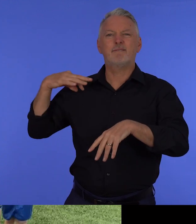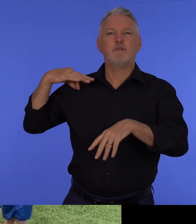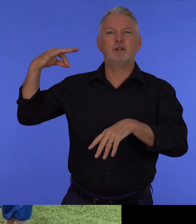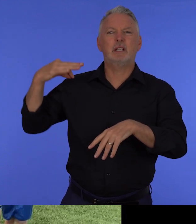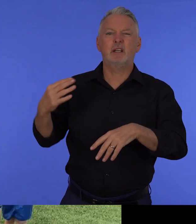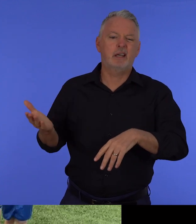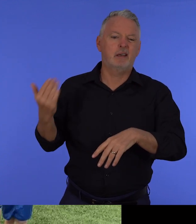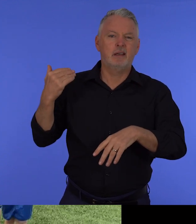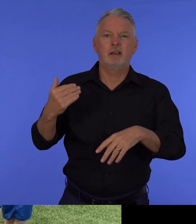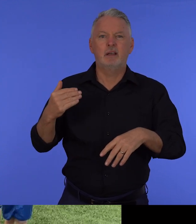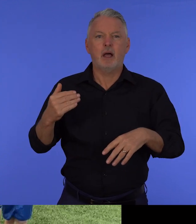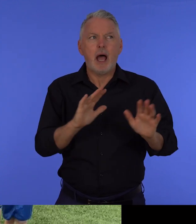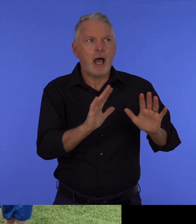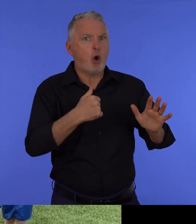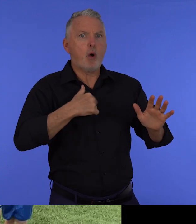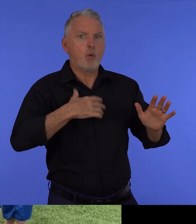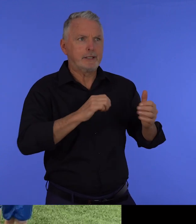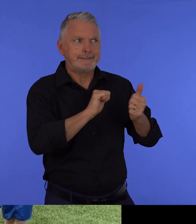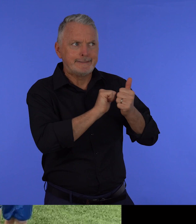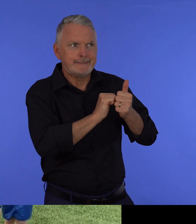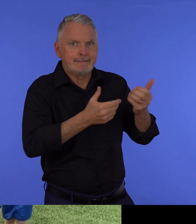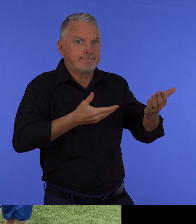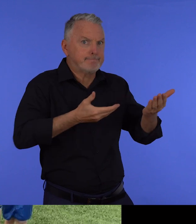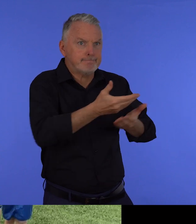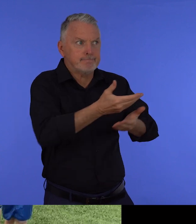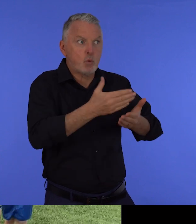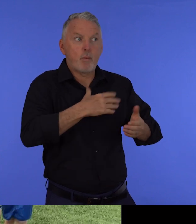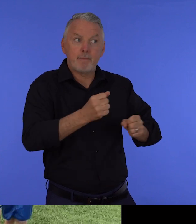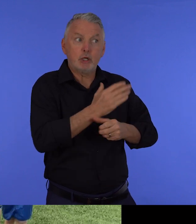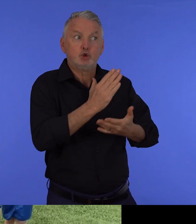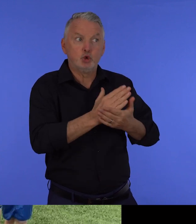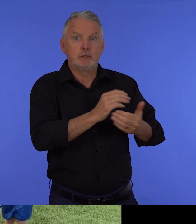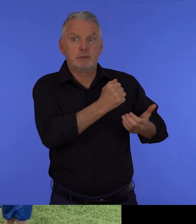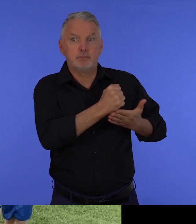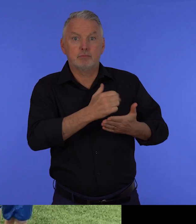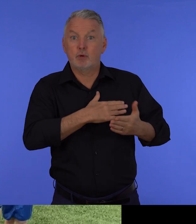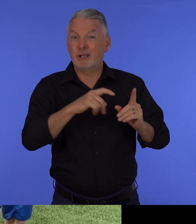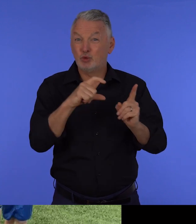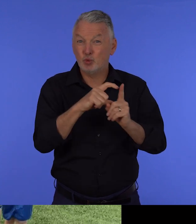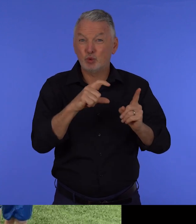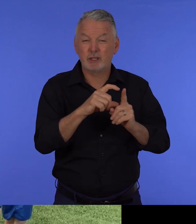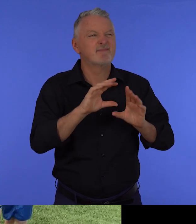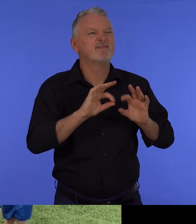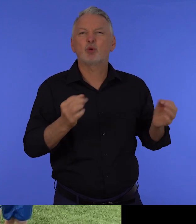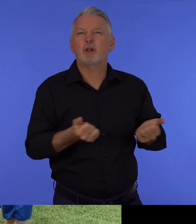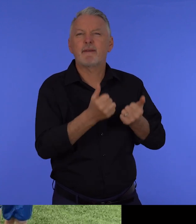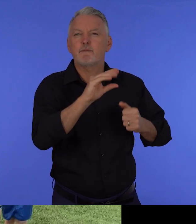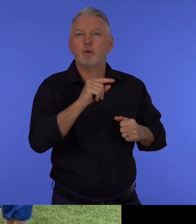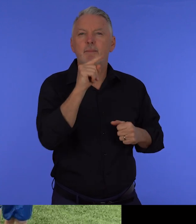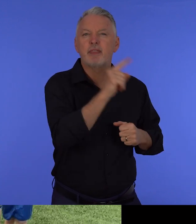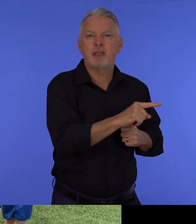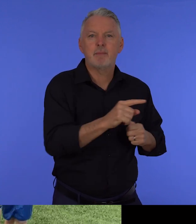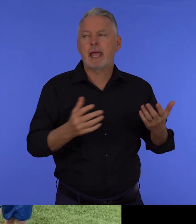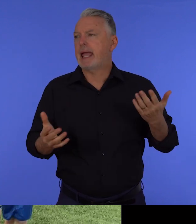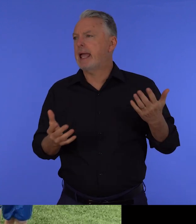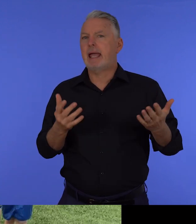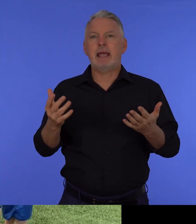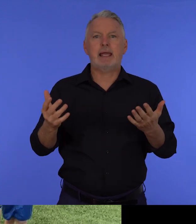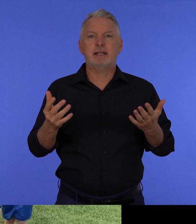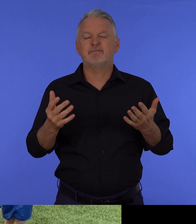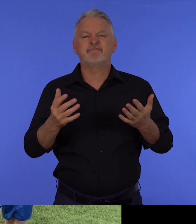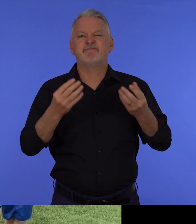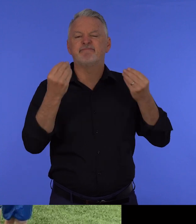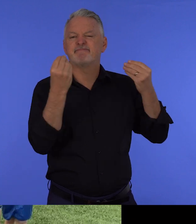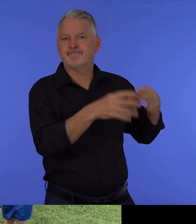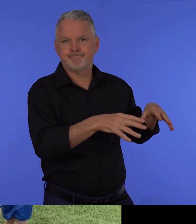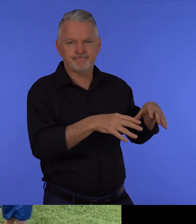Kept getting, where all volunteers just come down and talk to us on the night. Well, no, I just want to know that you guys are going to be able to support her